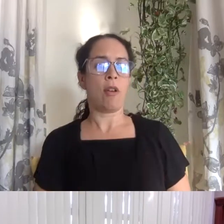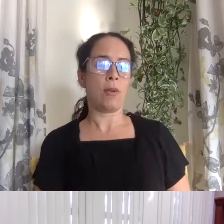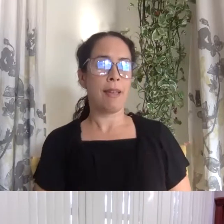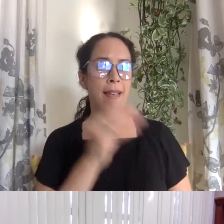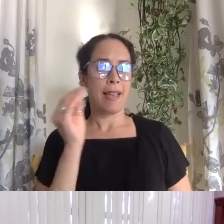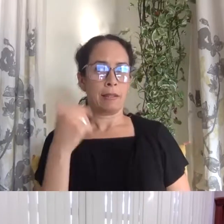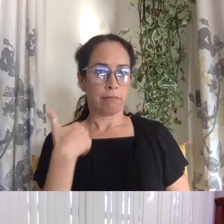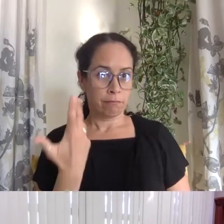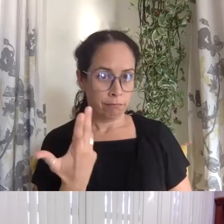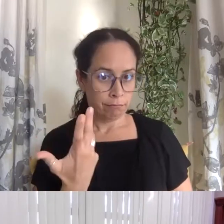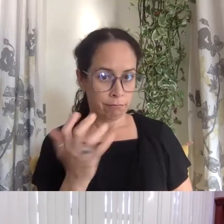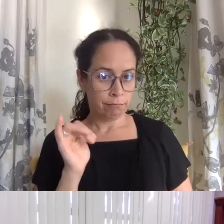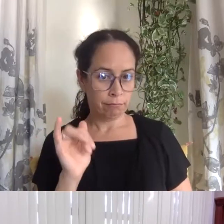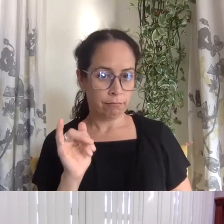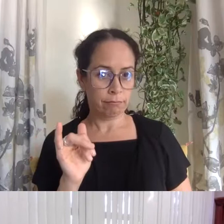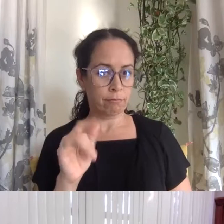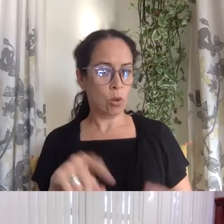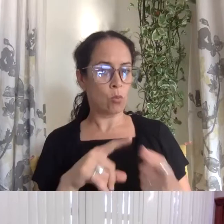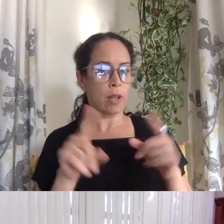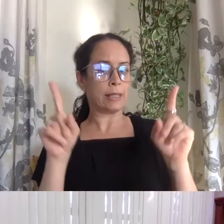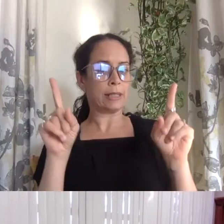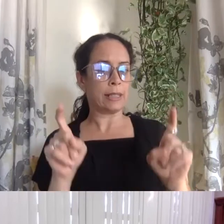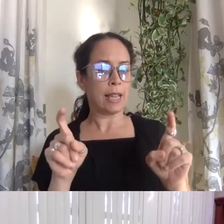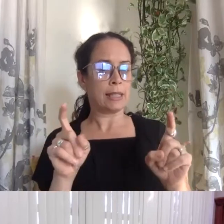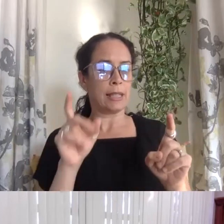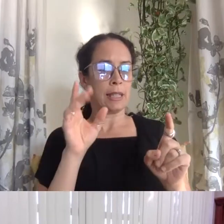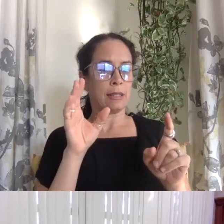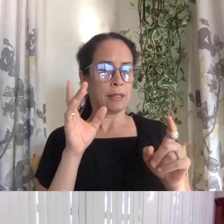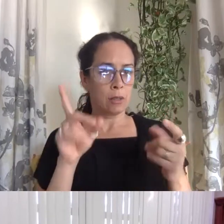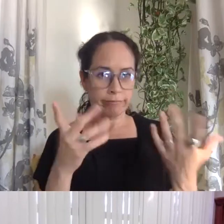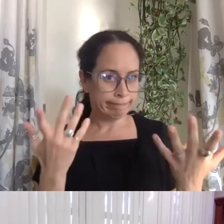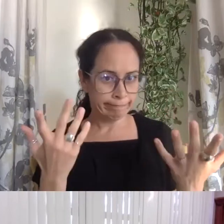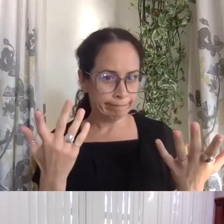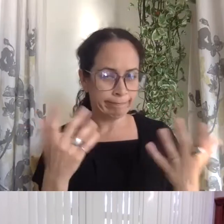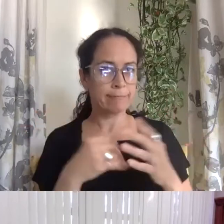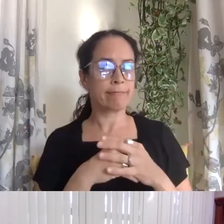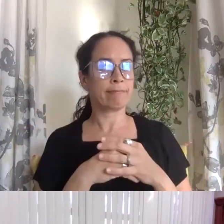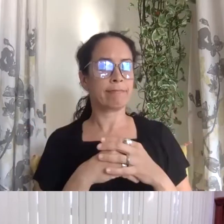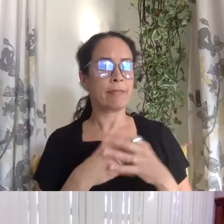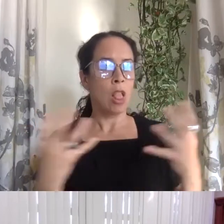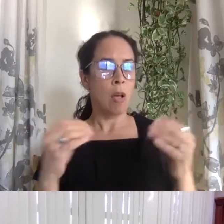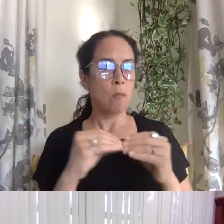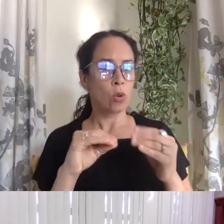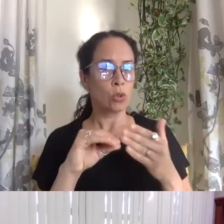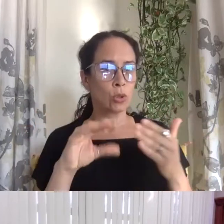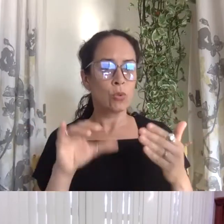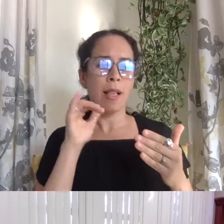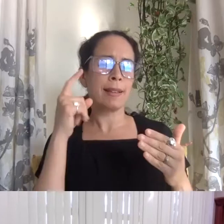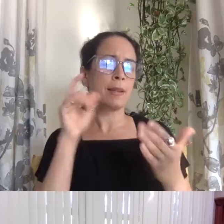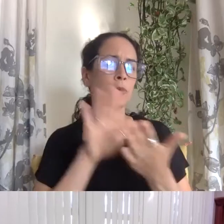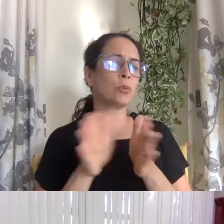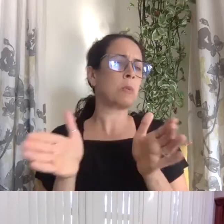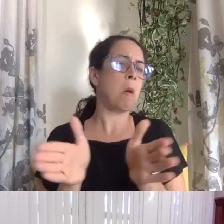And we don't know yet when the testing is going to be, and there's going to be a lot more students, not like summer school when there was